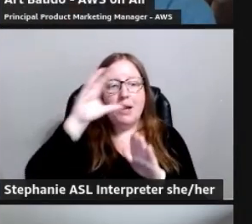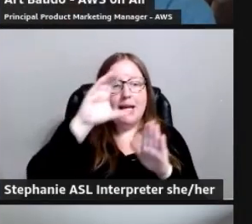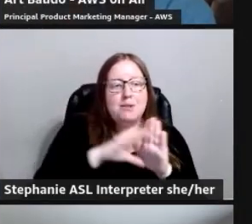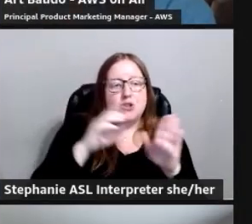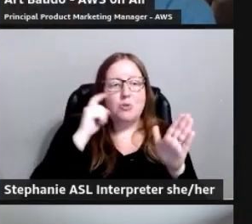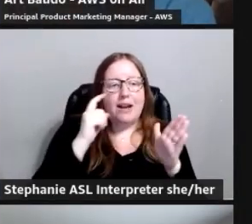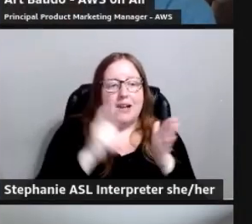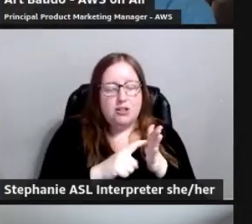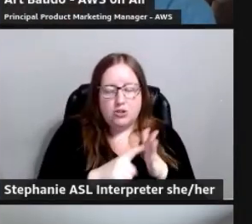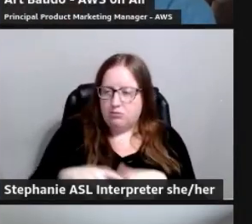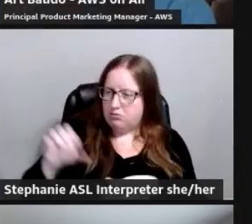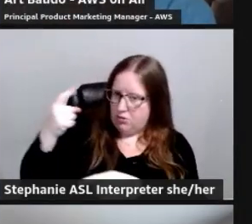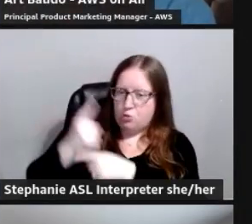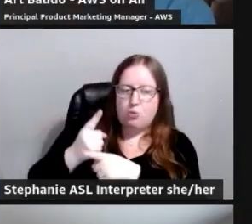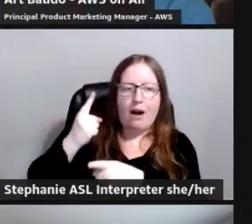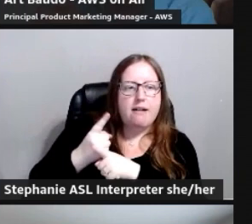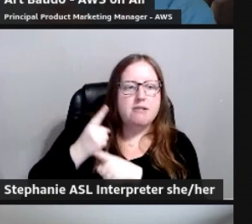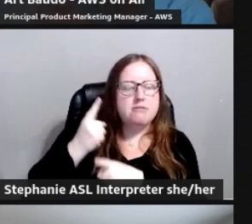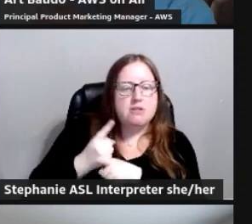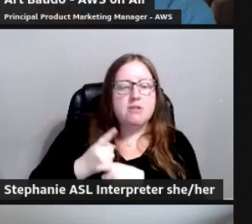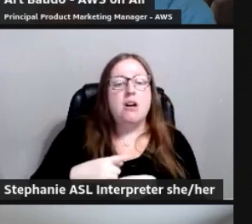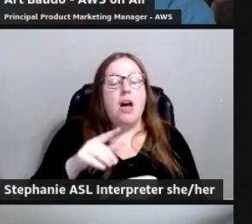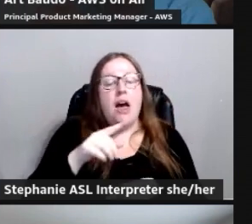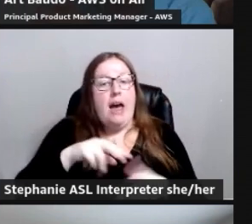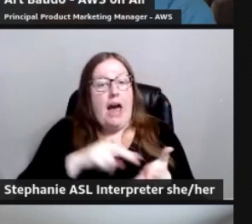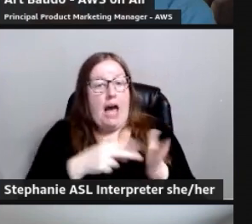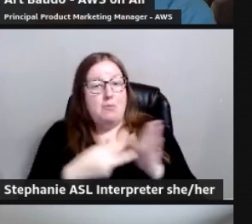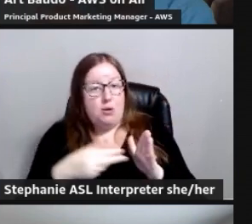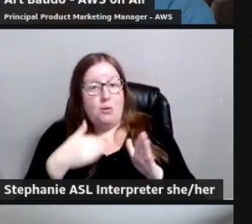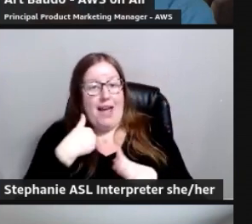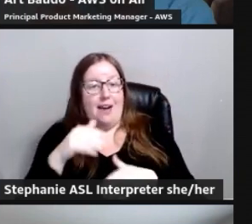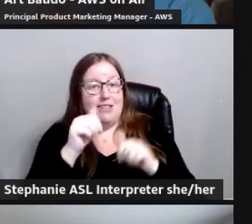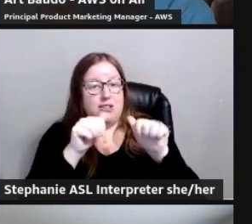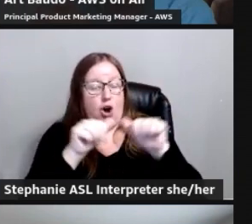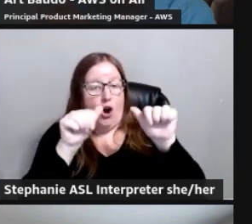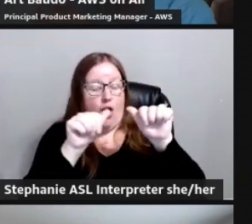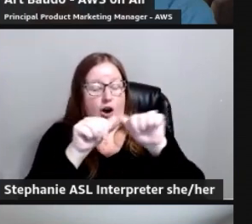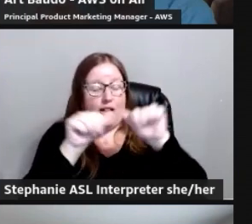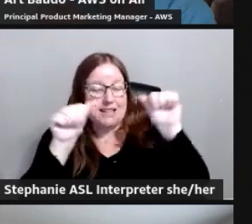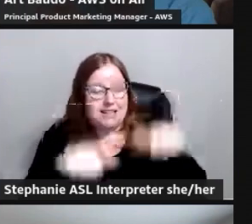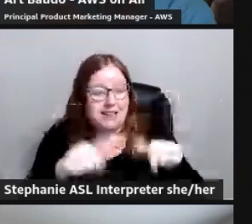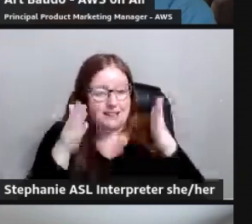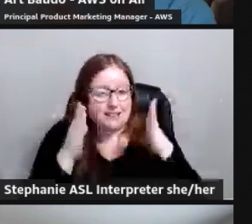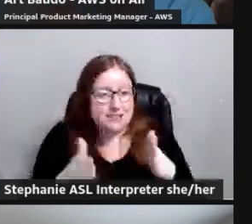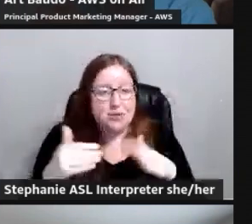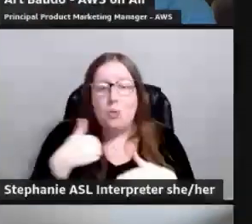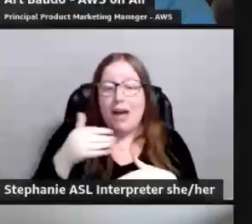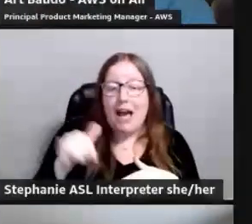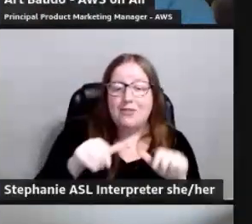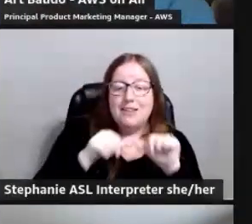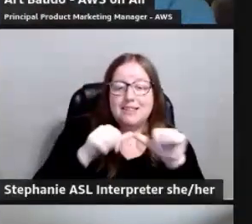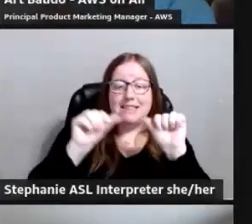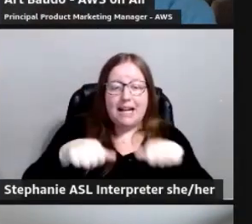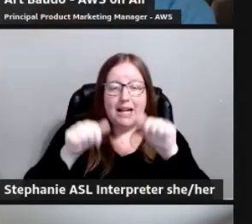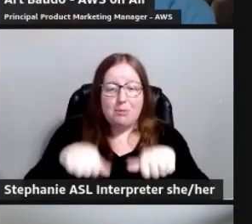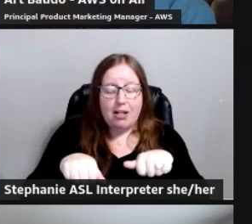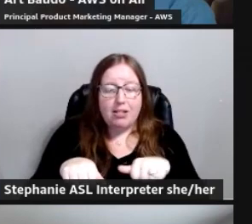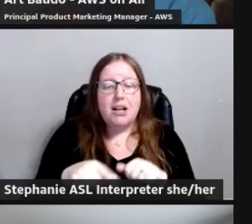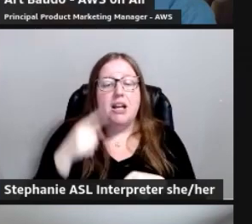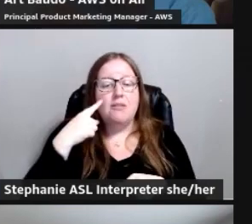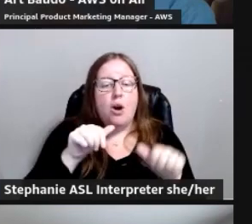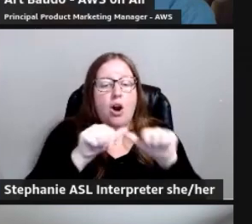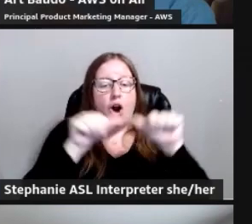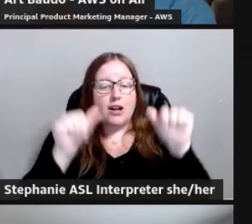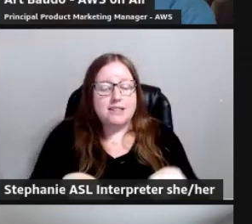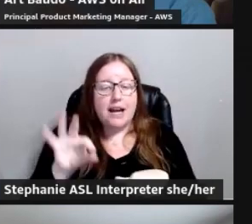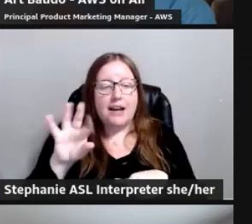So absolutely, well said. I mean, we have, as architects, that's where we have the sustainability pillar of the well-architected framework,